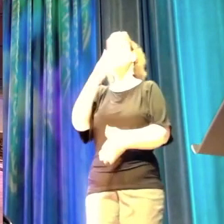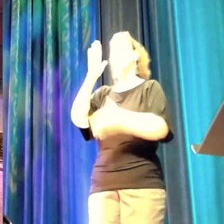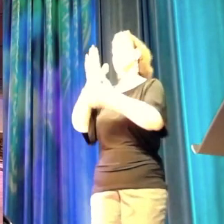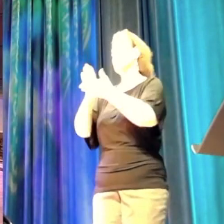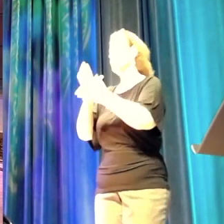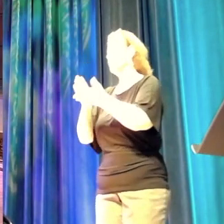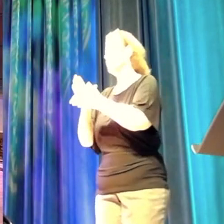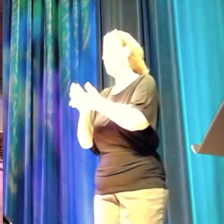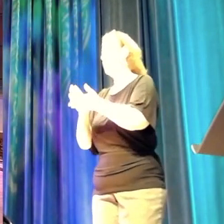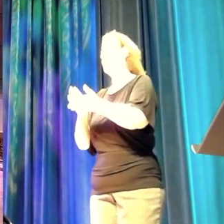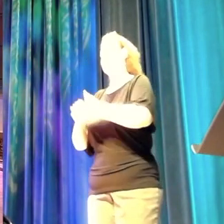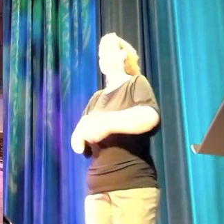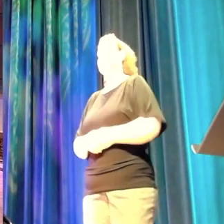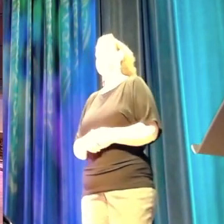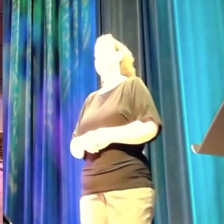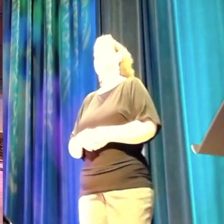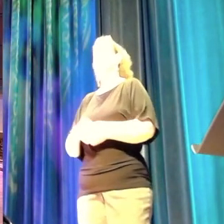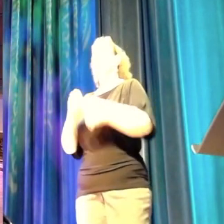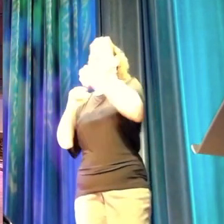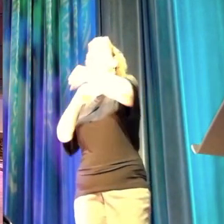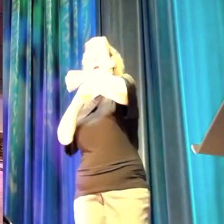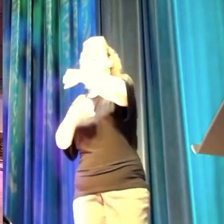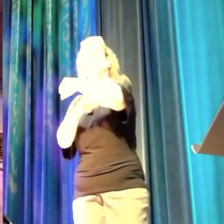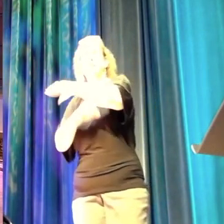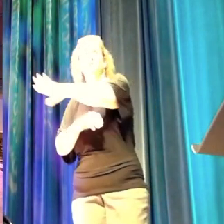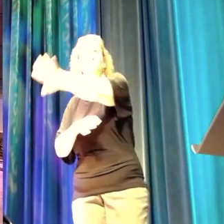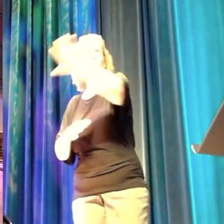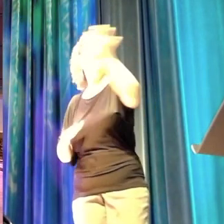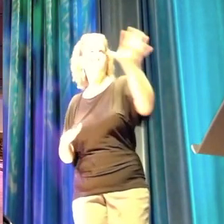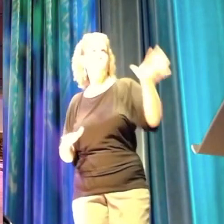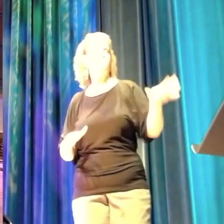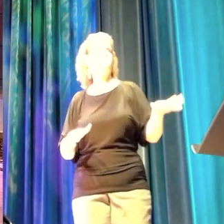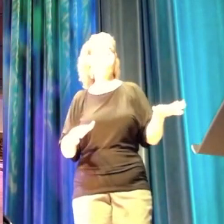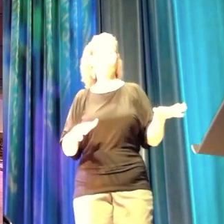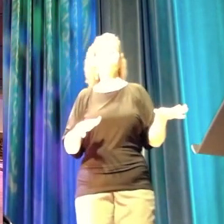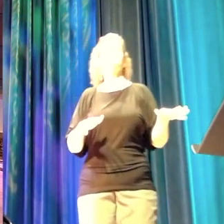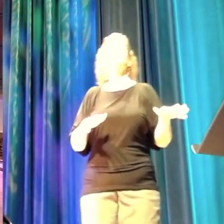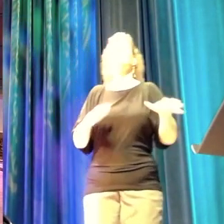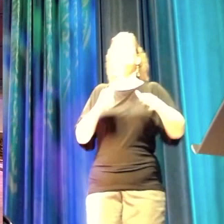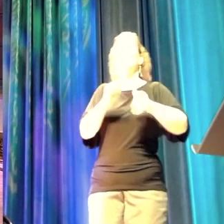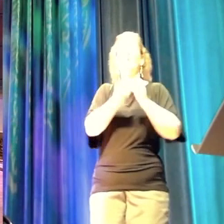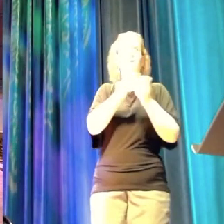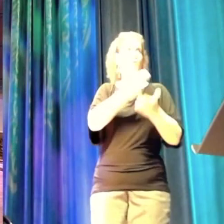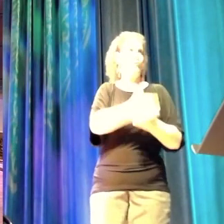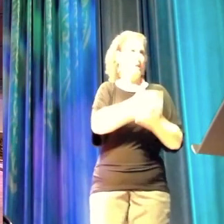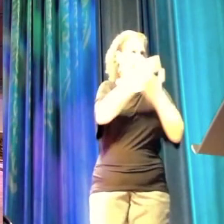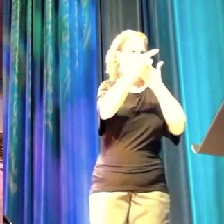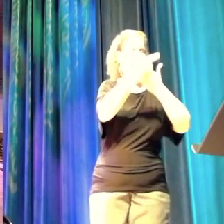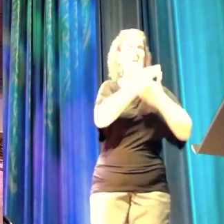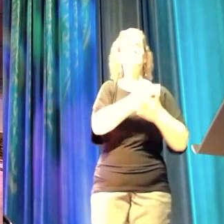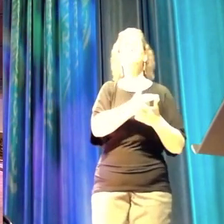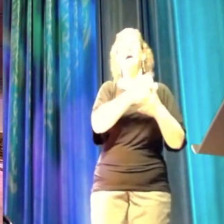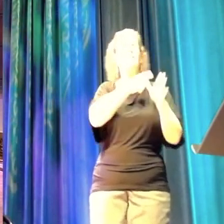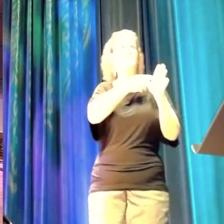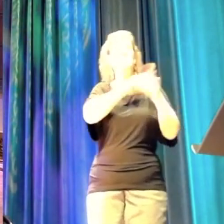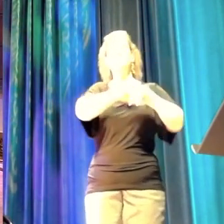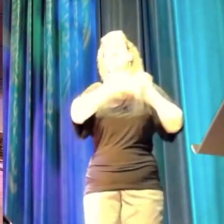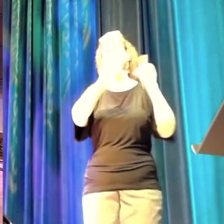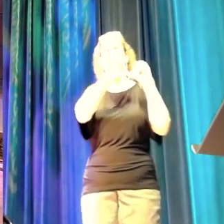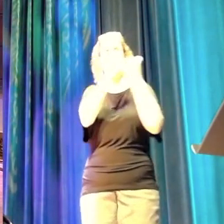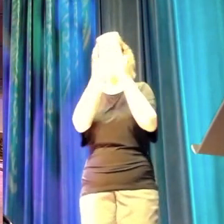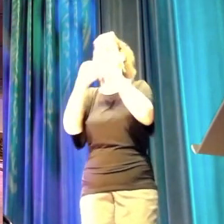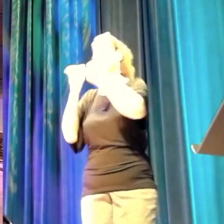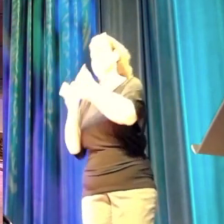schools, the foundations around, and with rehab to go into the different agencies with